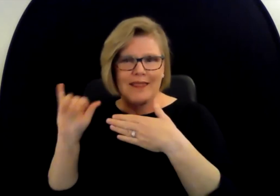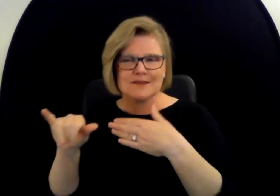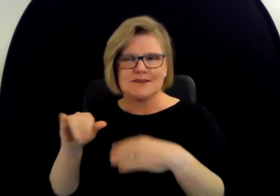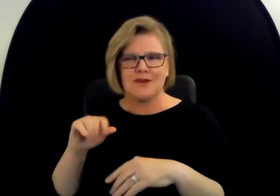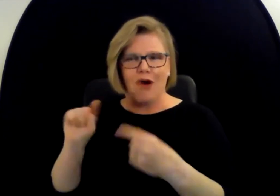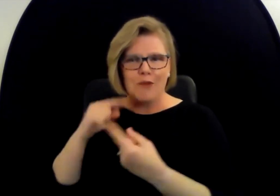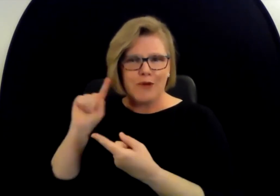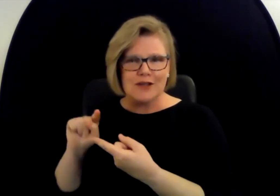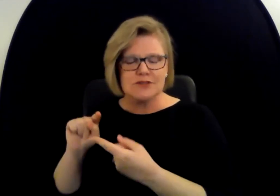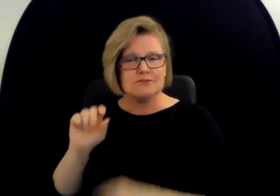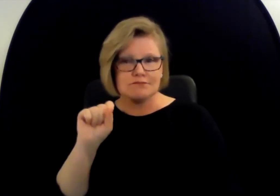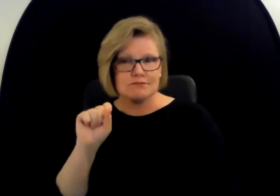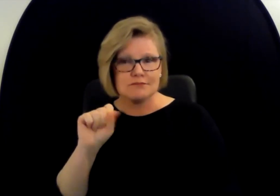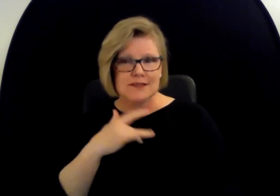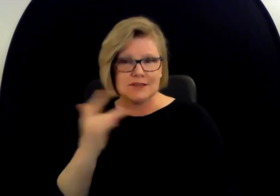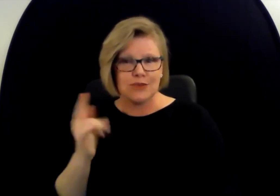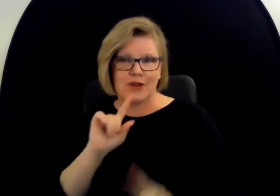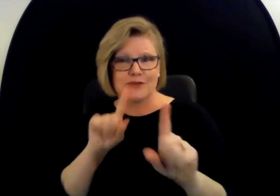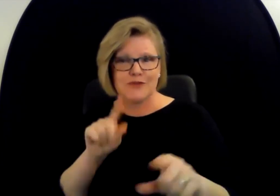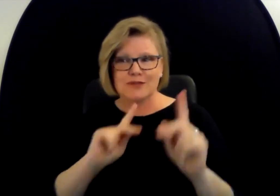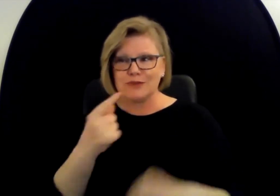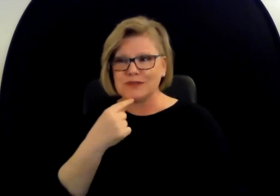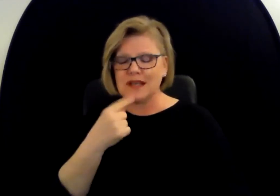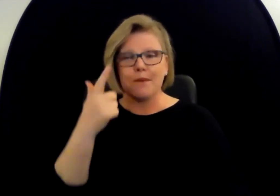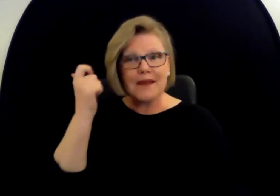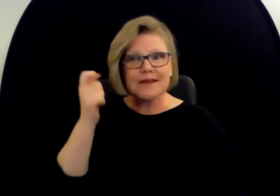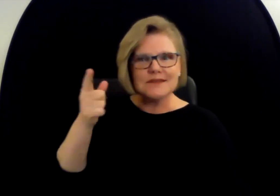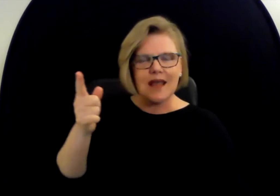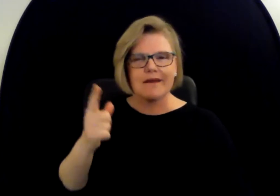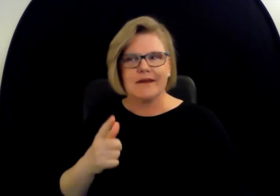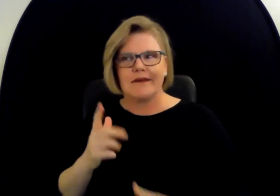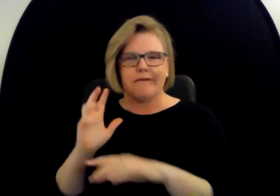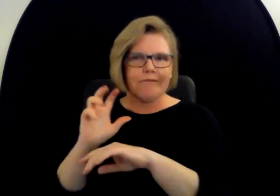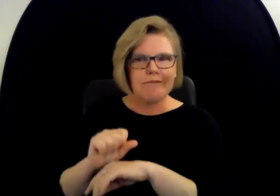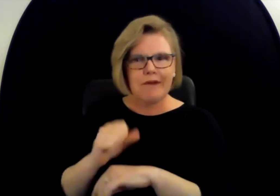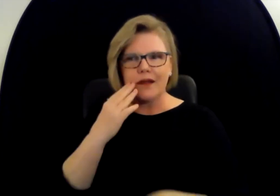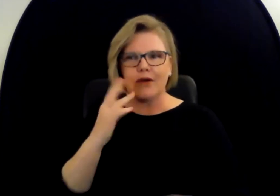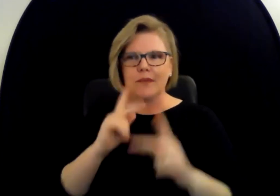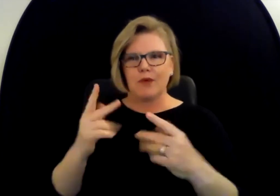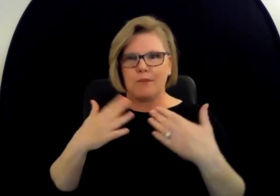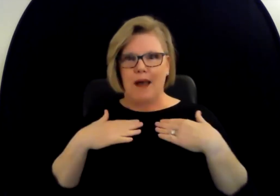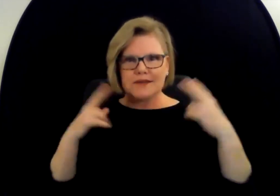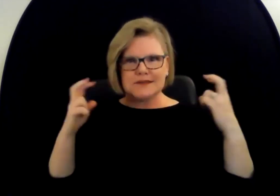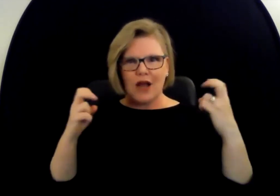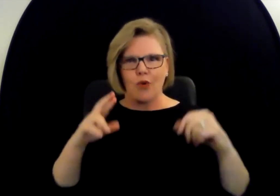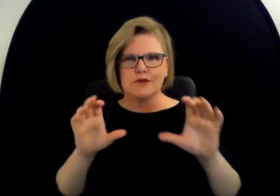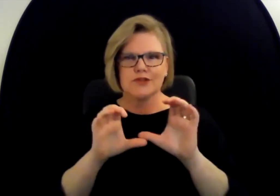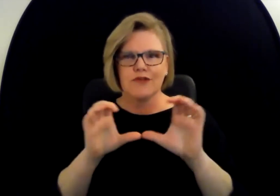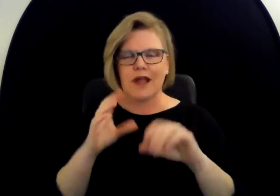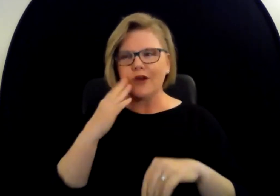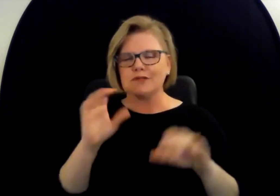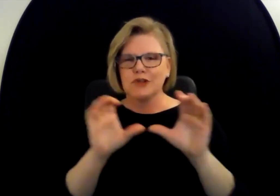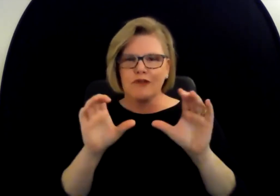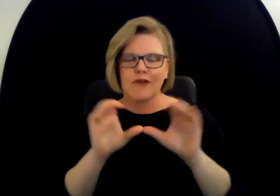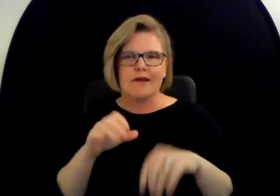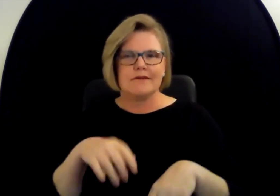Yeah, that's usually the response I get, because people are used to seeing people with my titles or certifications like certified alcohol and